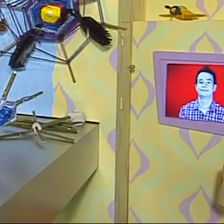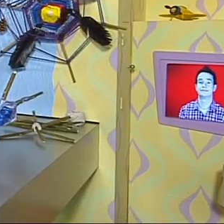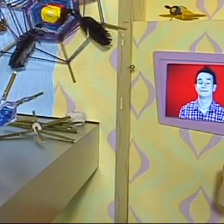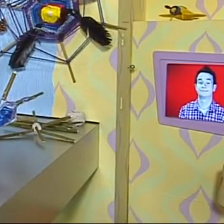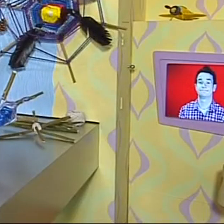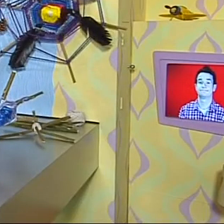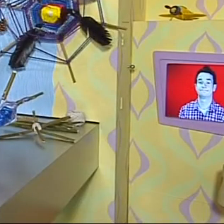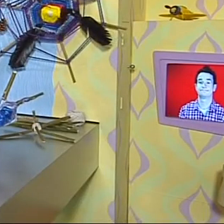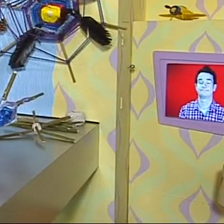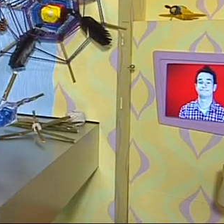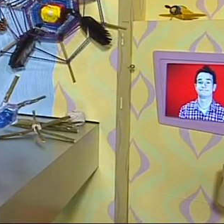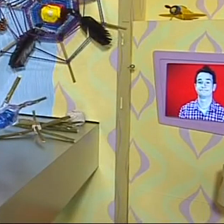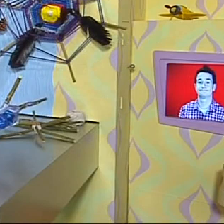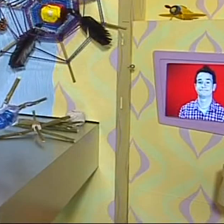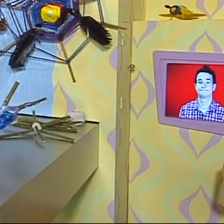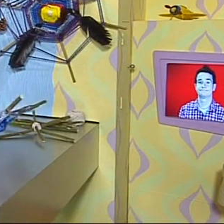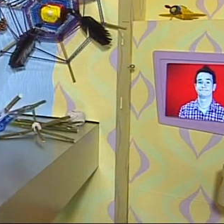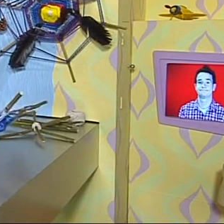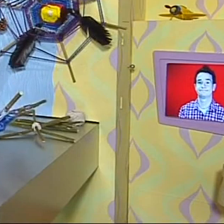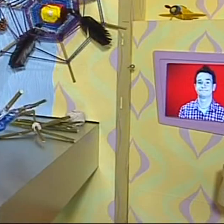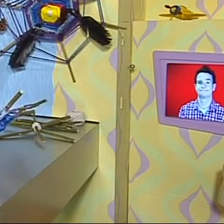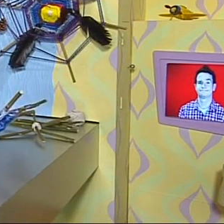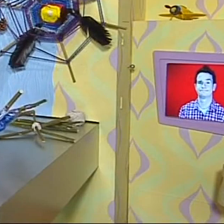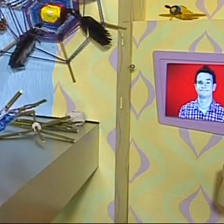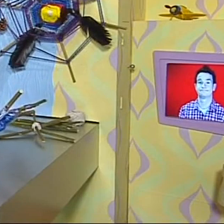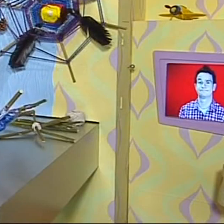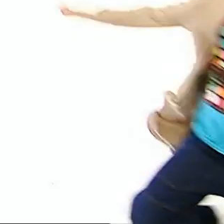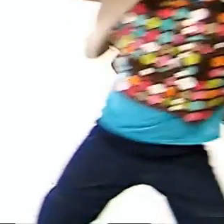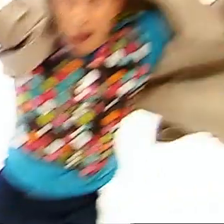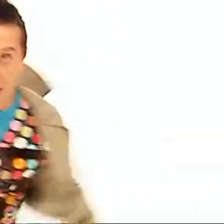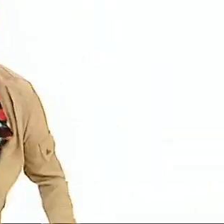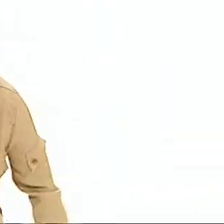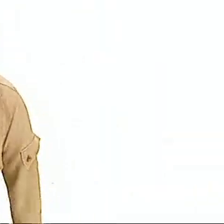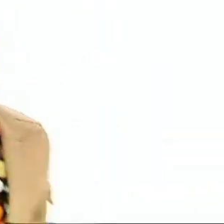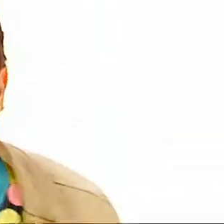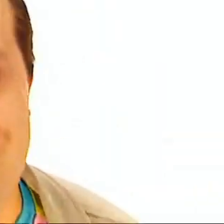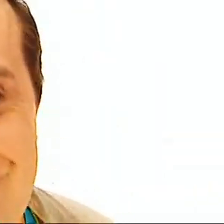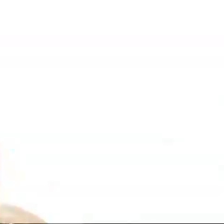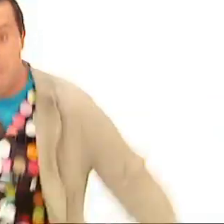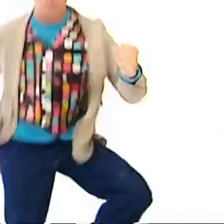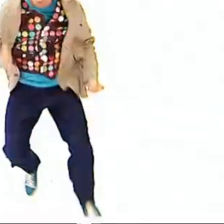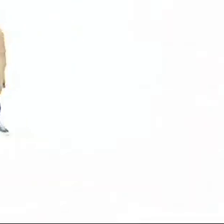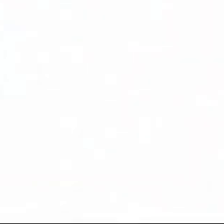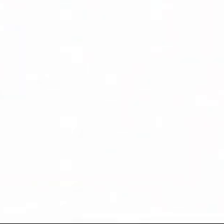lovely in the winter garden. I wonder what we're going to be making now with Mr. Maker. Mr. Maker!